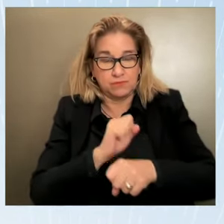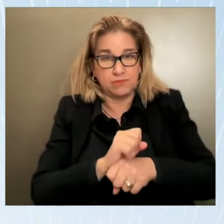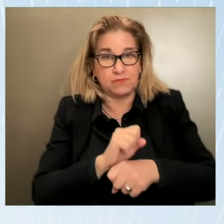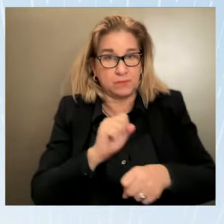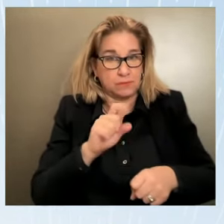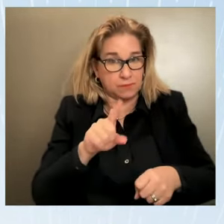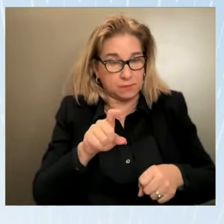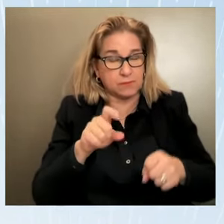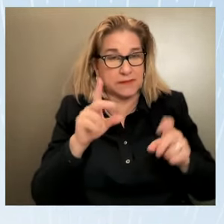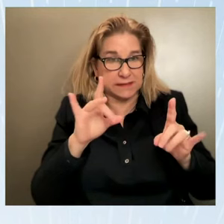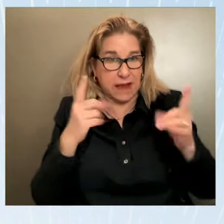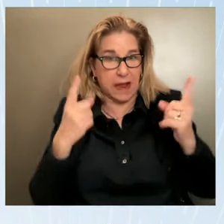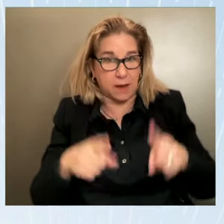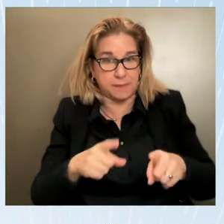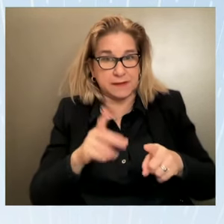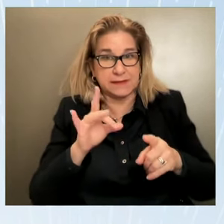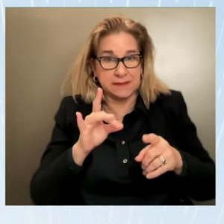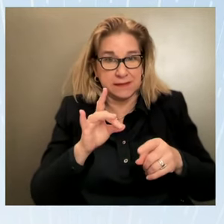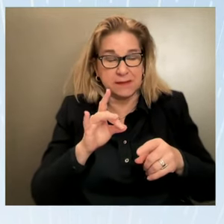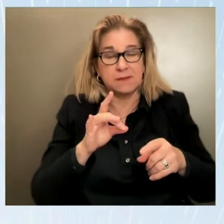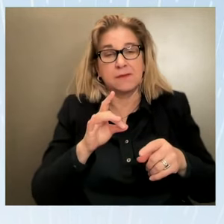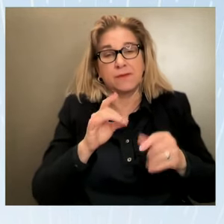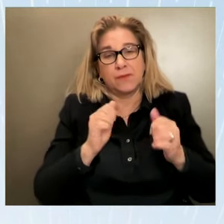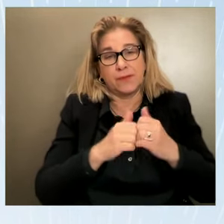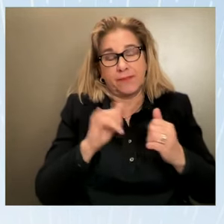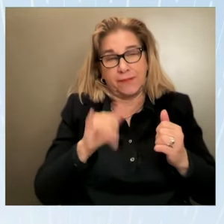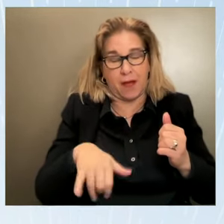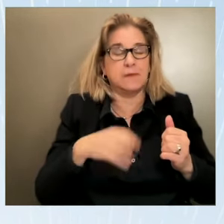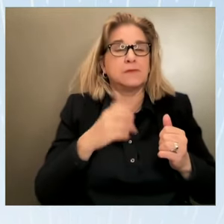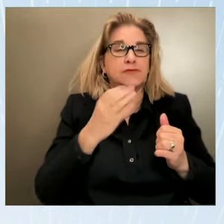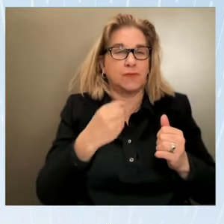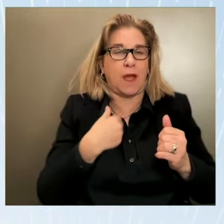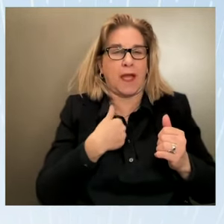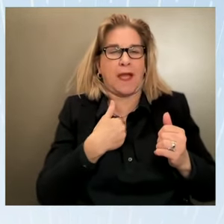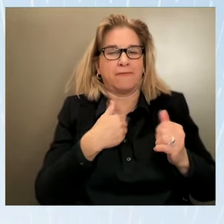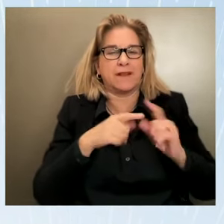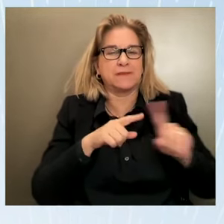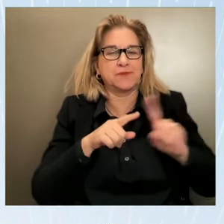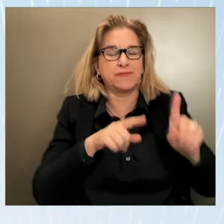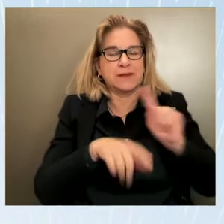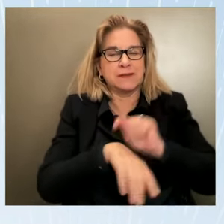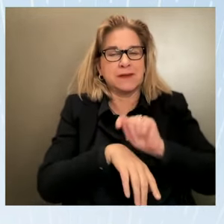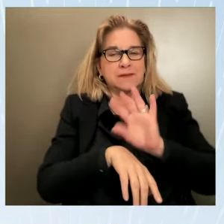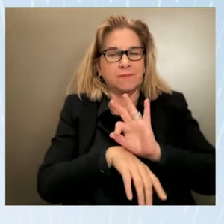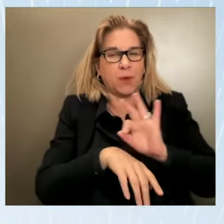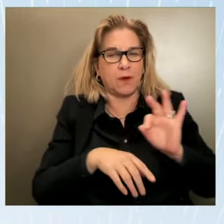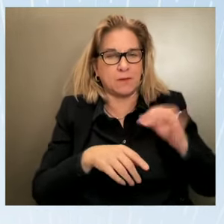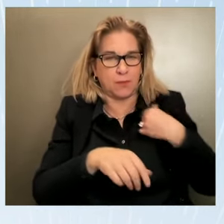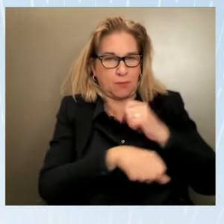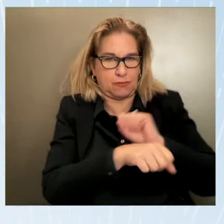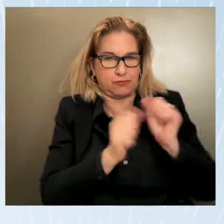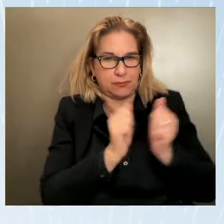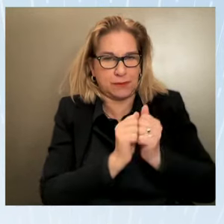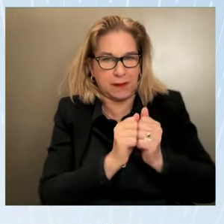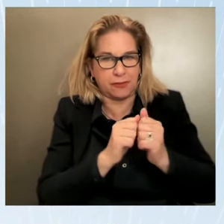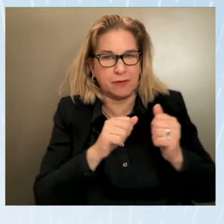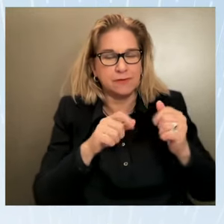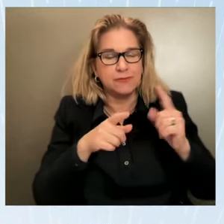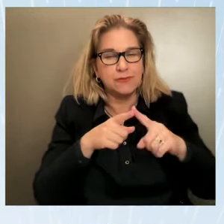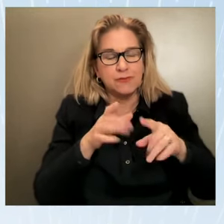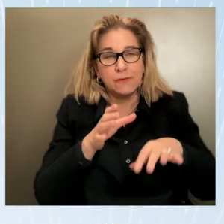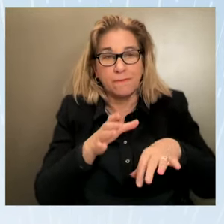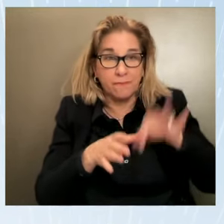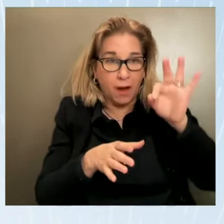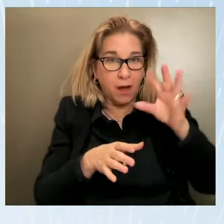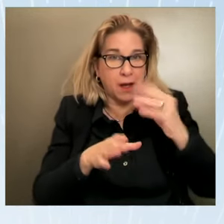providing expertise on labor exploitation and child labor in the Federal Enforcement Work Group to help increase federal forced labor